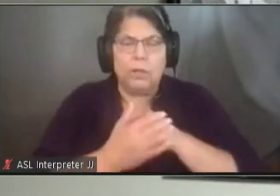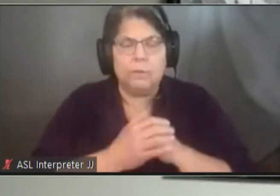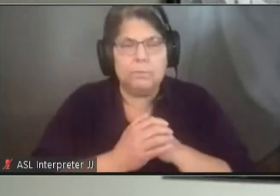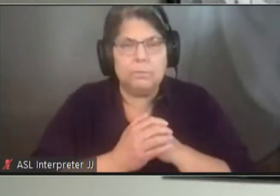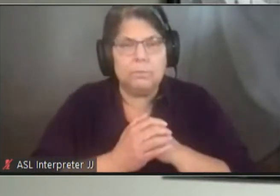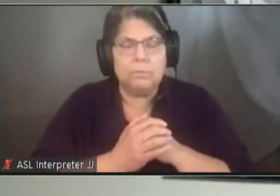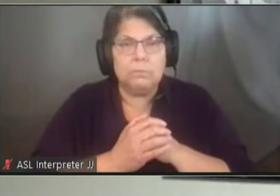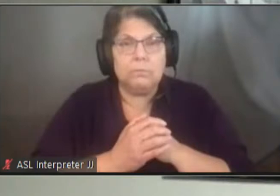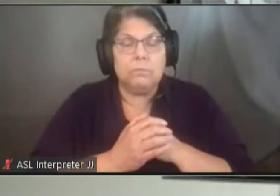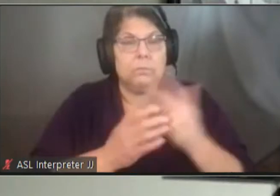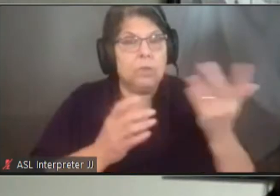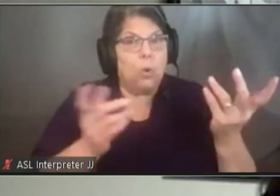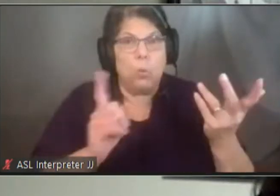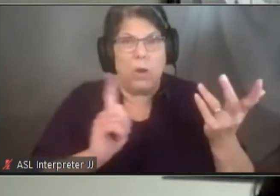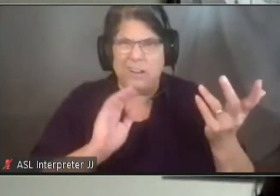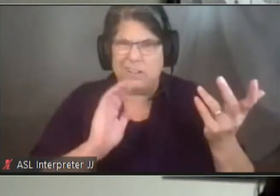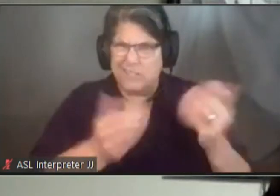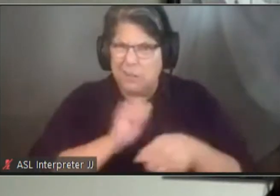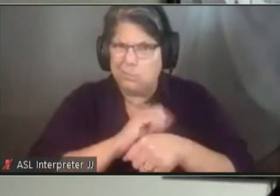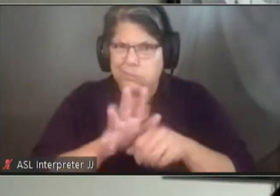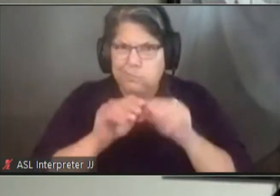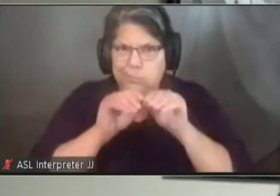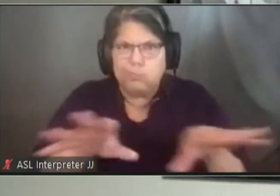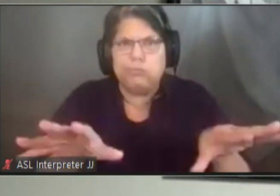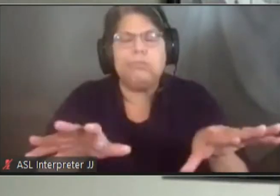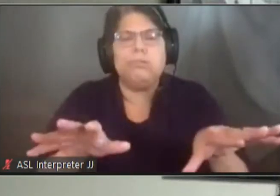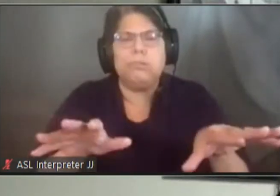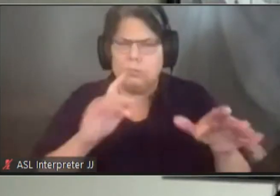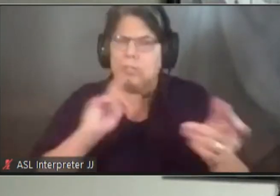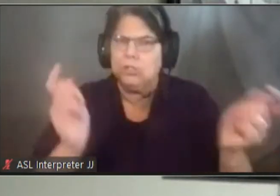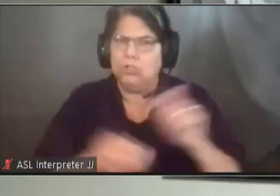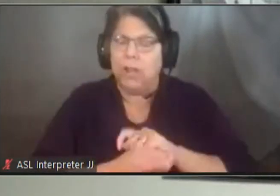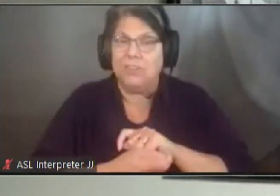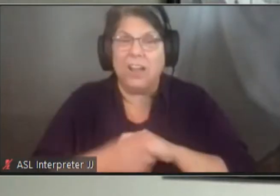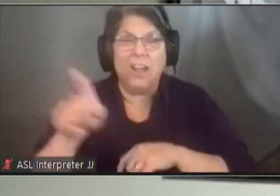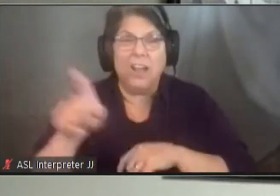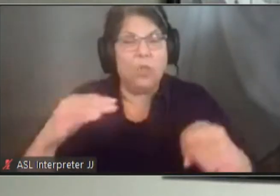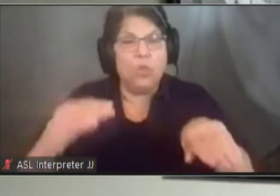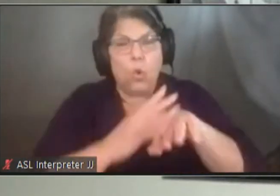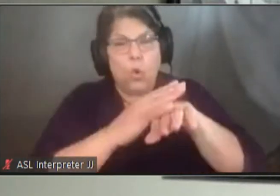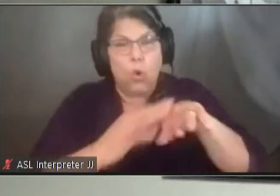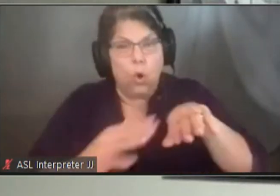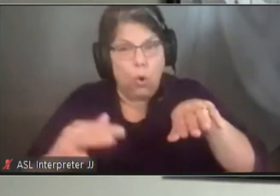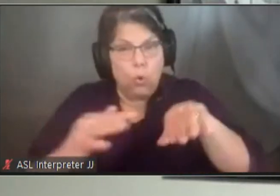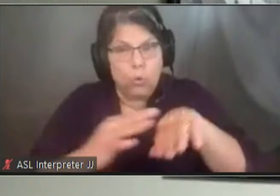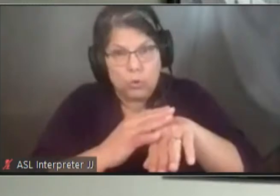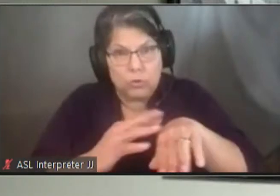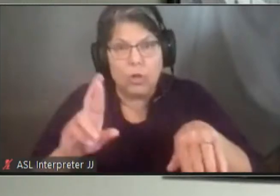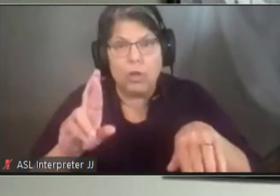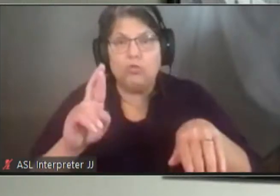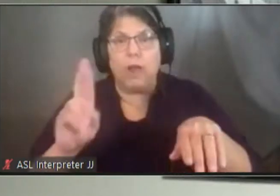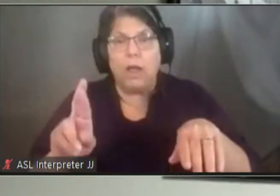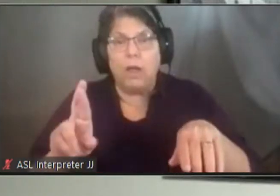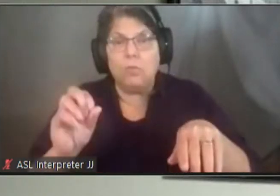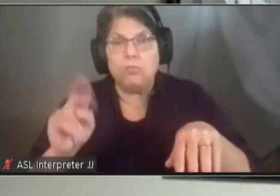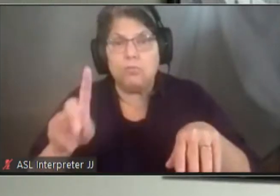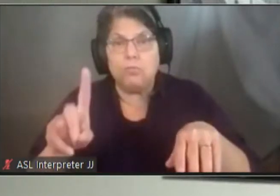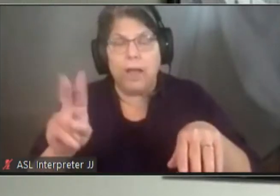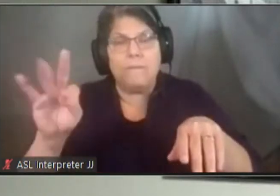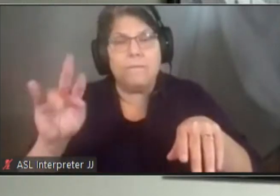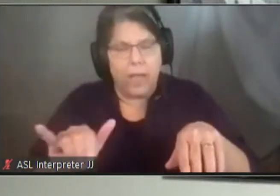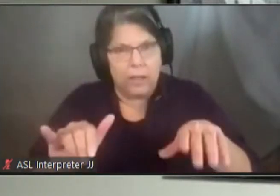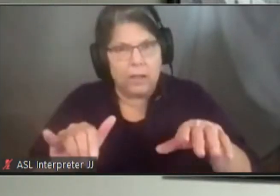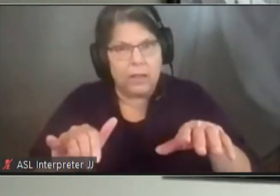have changed quite a bit. The 7 restaurants on the coast and Round Valley have both resolved. The county jail